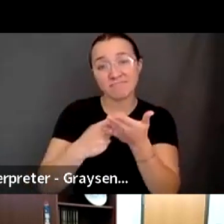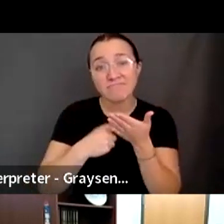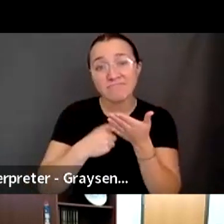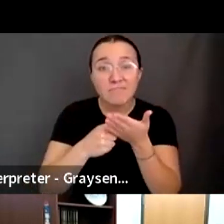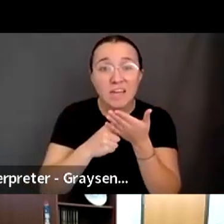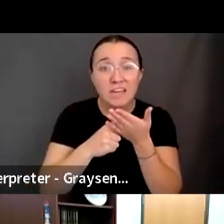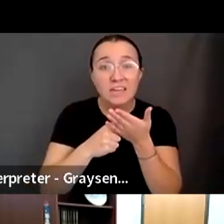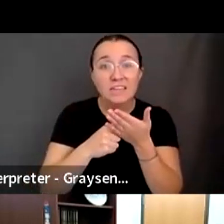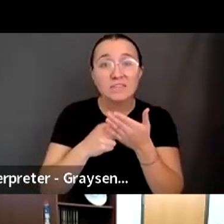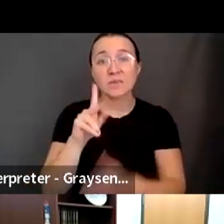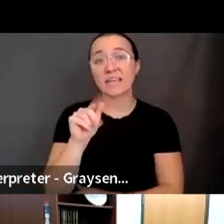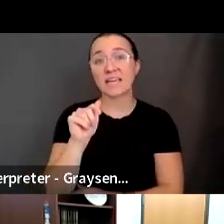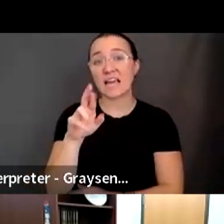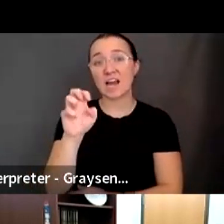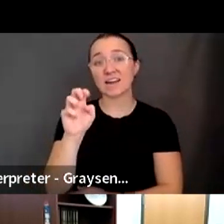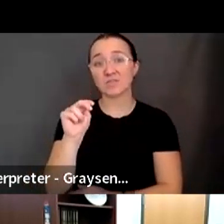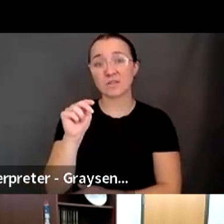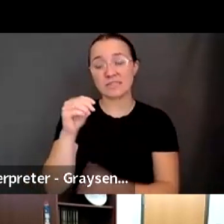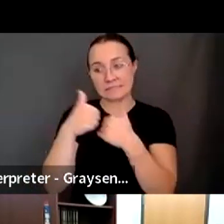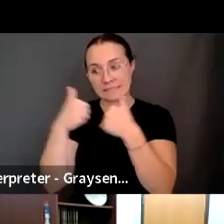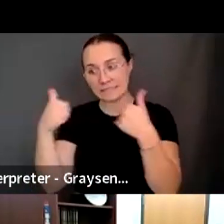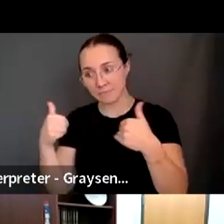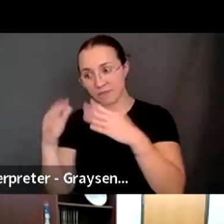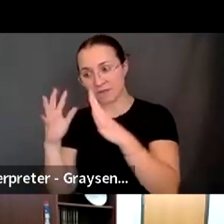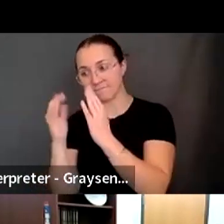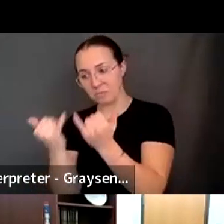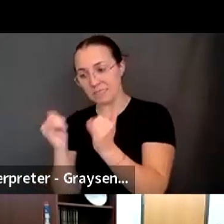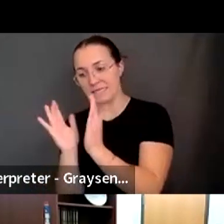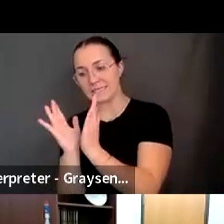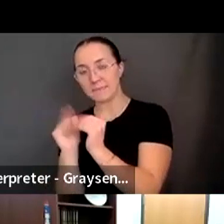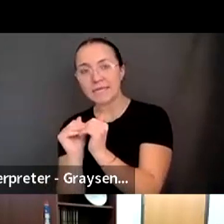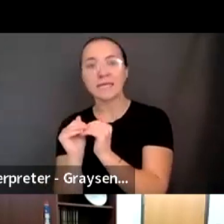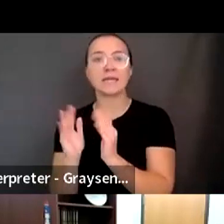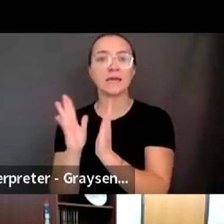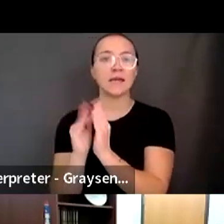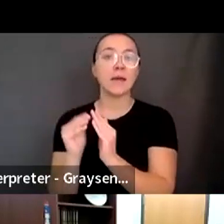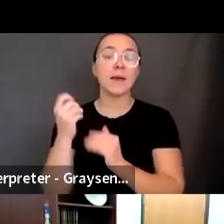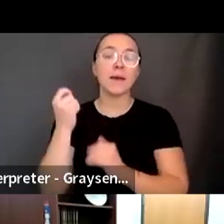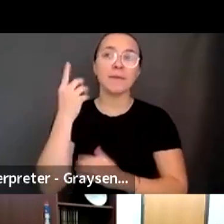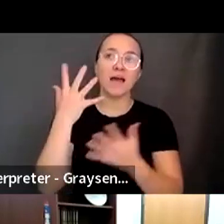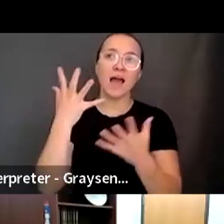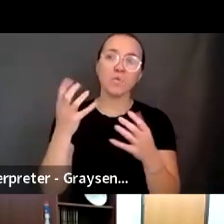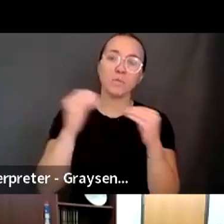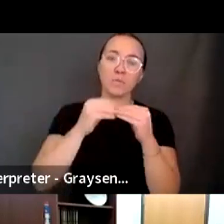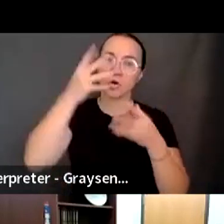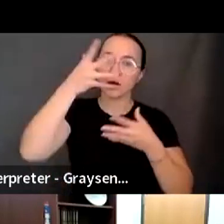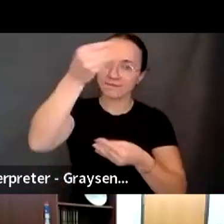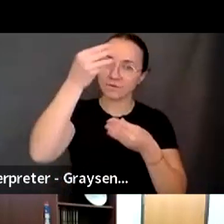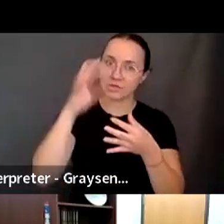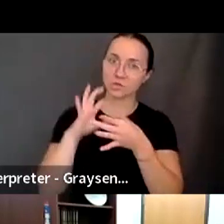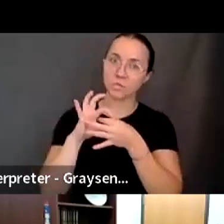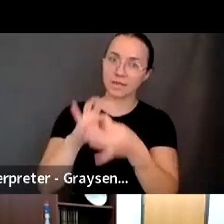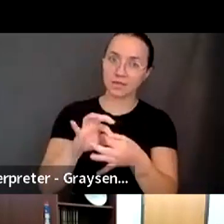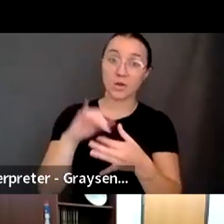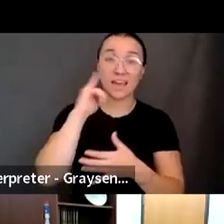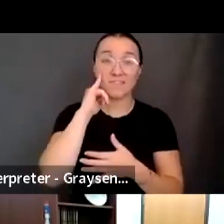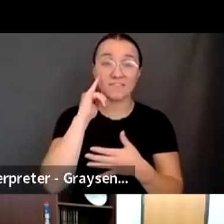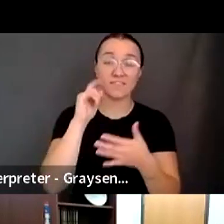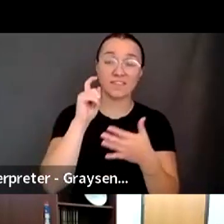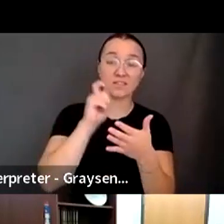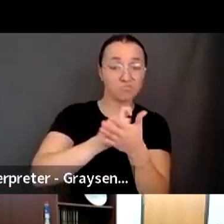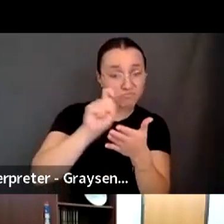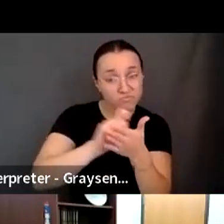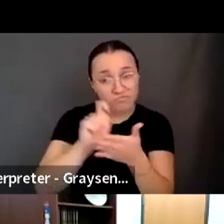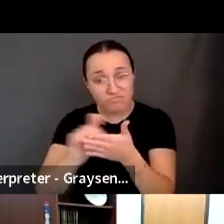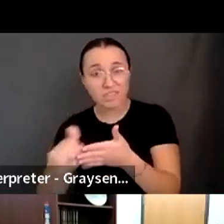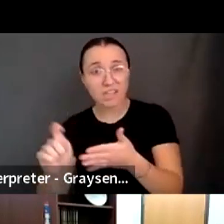Kieran separately, or I guess I just want a little bit more information about it. If it's, you know, transcribing and notes and stuff like that, I feel like I